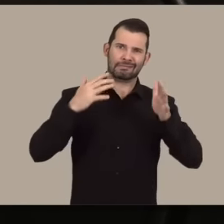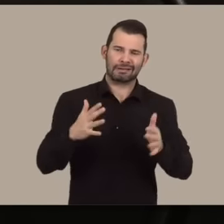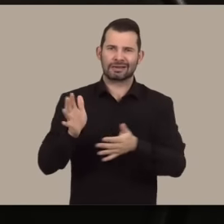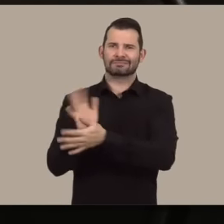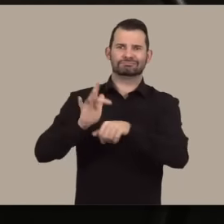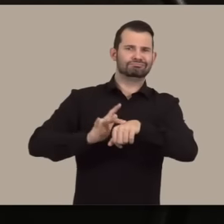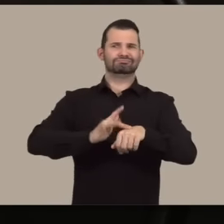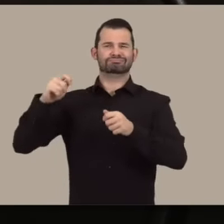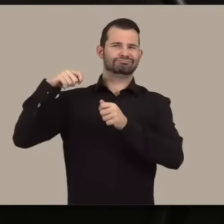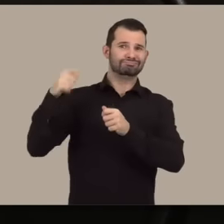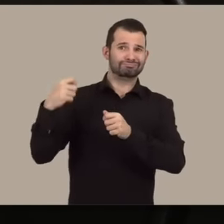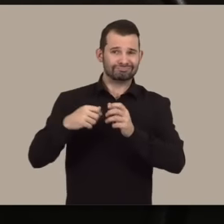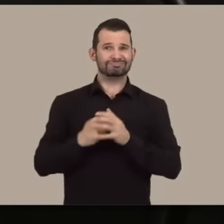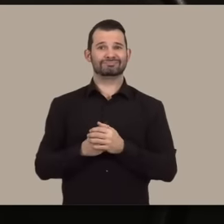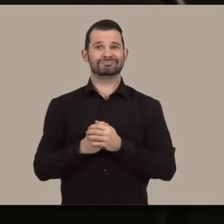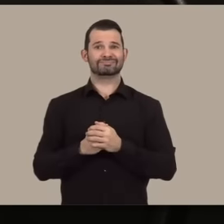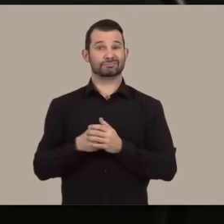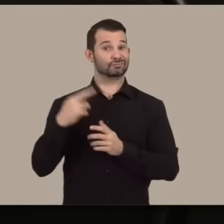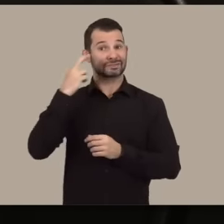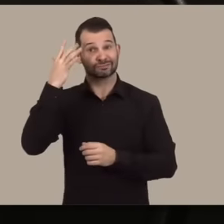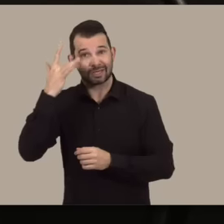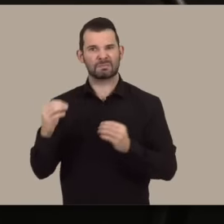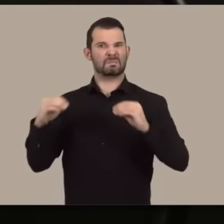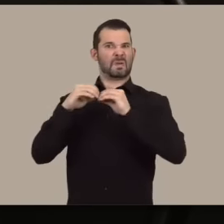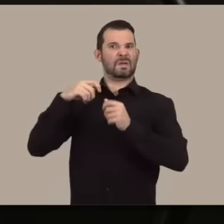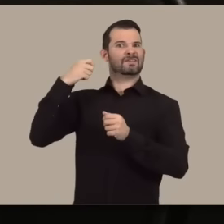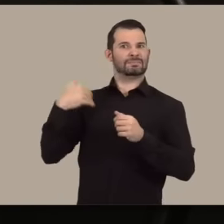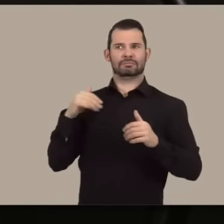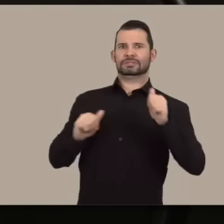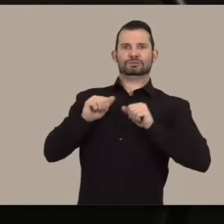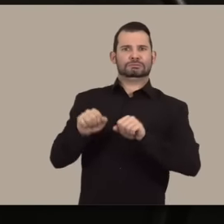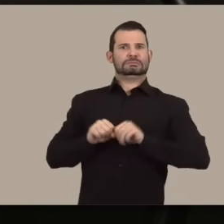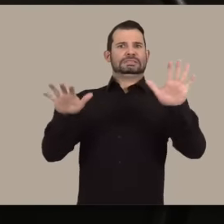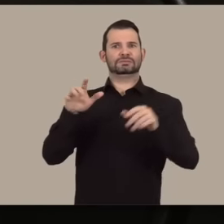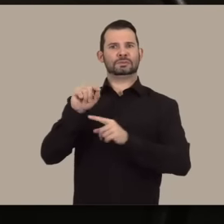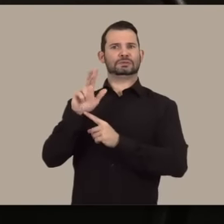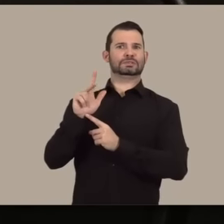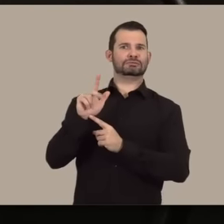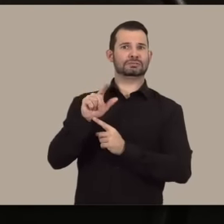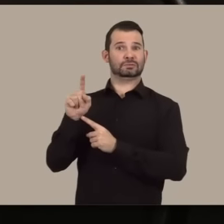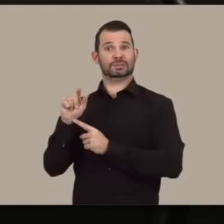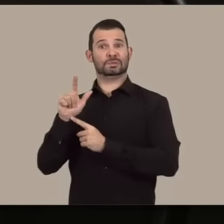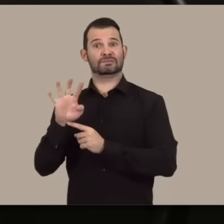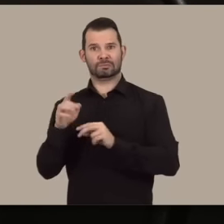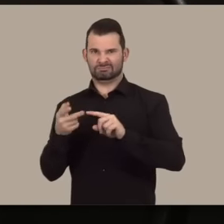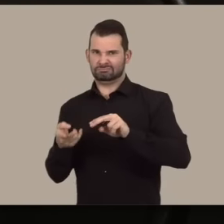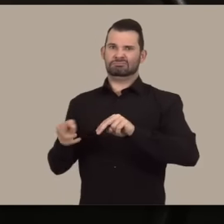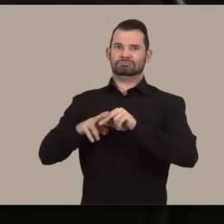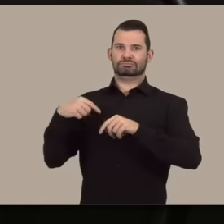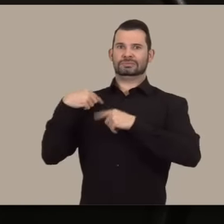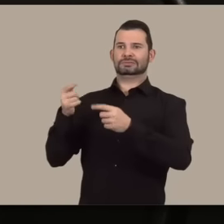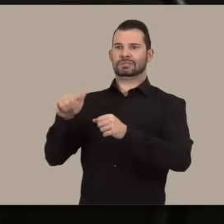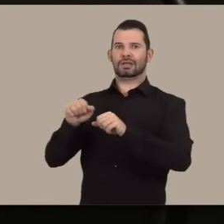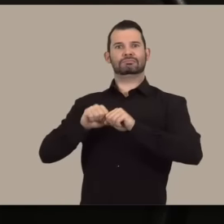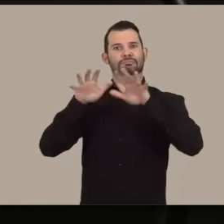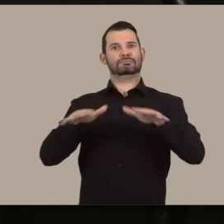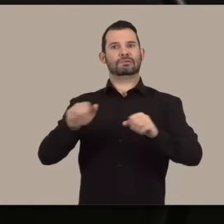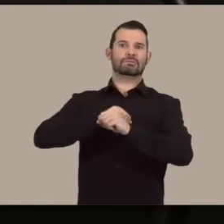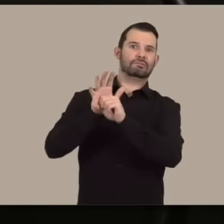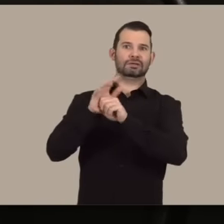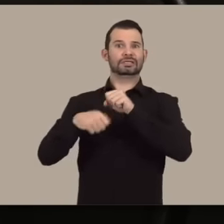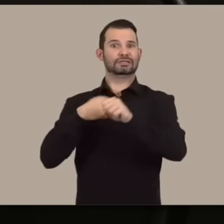Canadian feature films. This is because more films had theatrical releases in 2023-24, an increase since